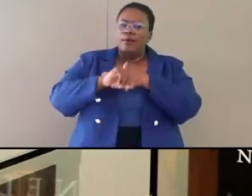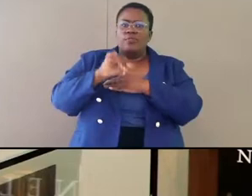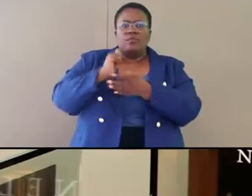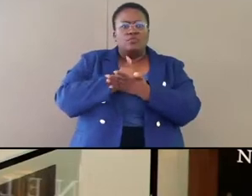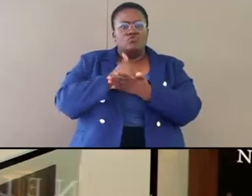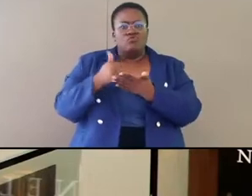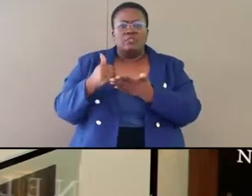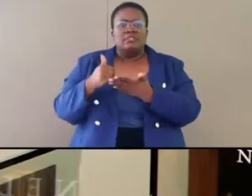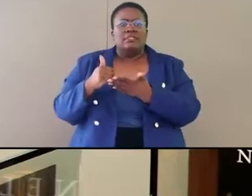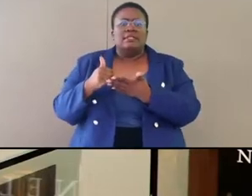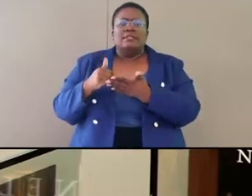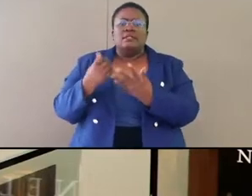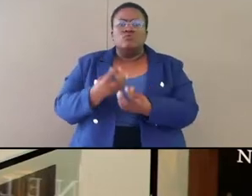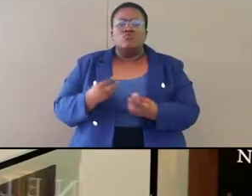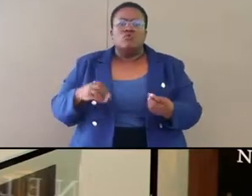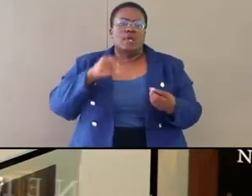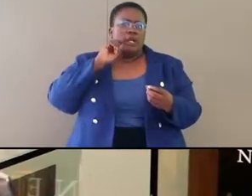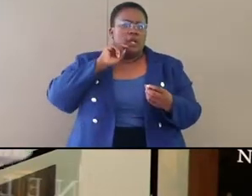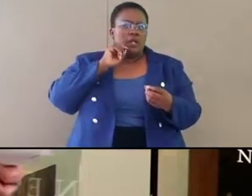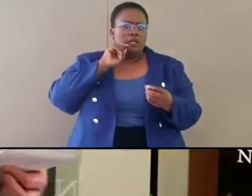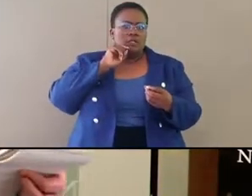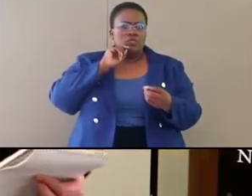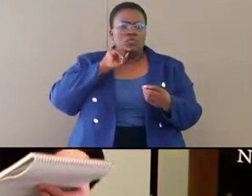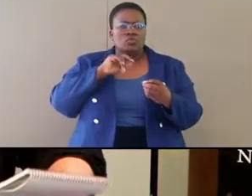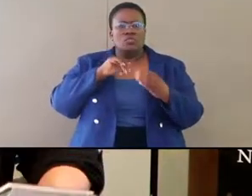the under ones, the low uptake for the under ones.